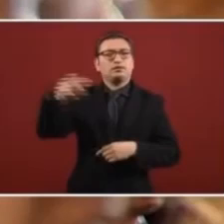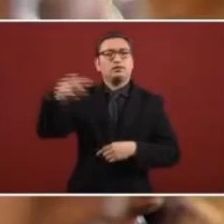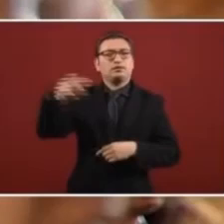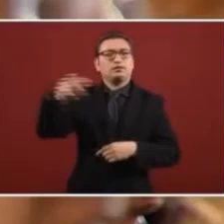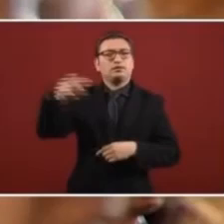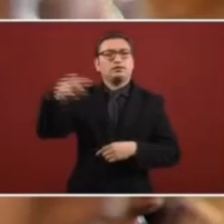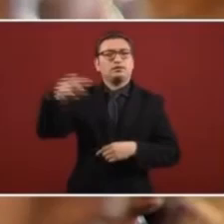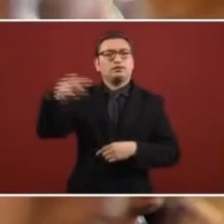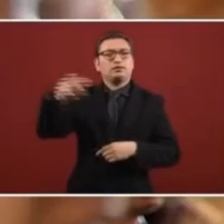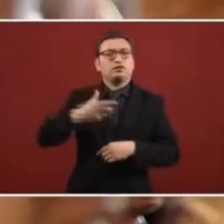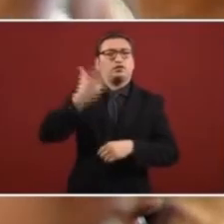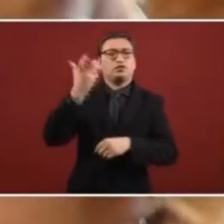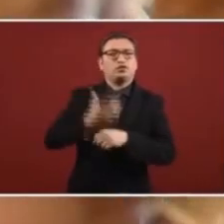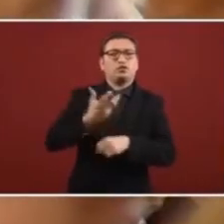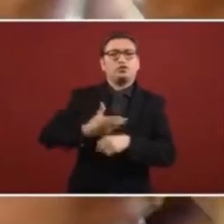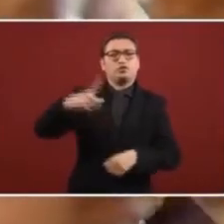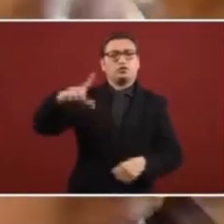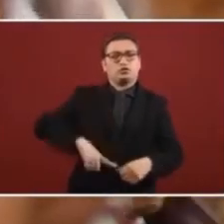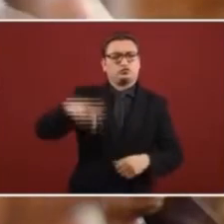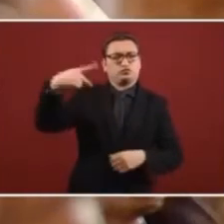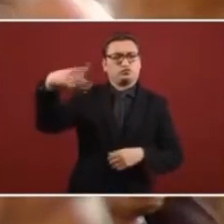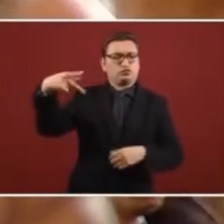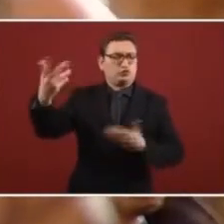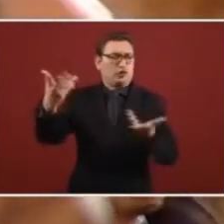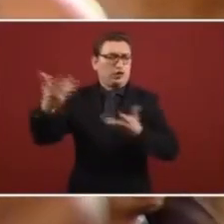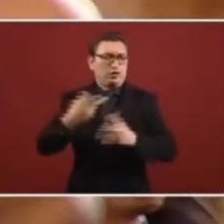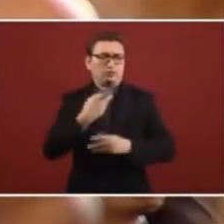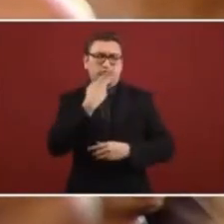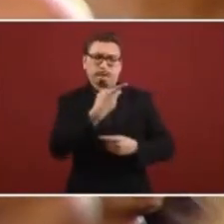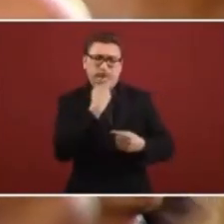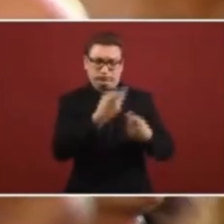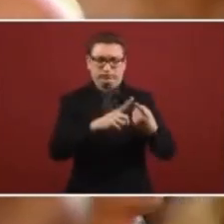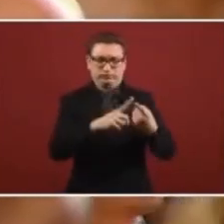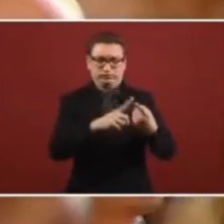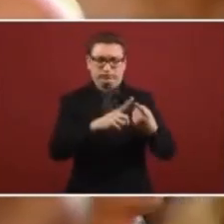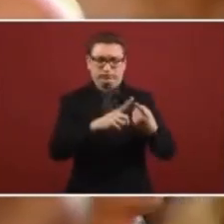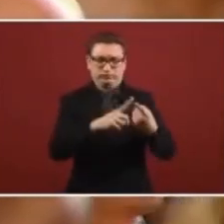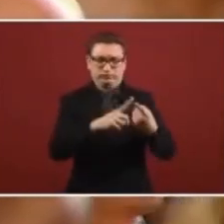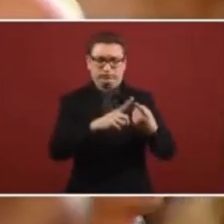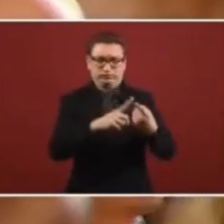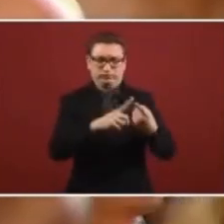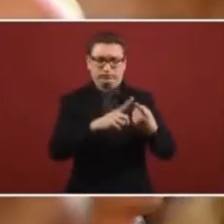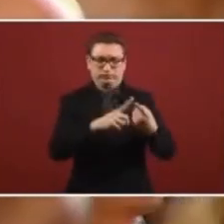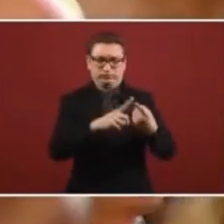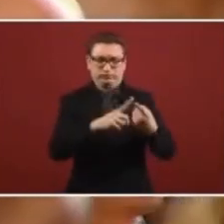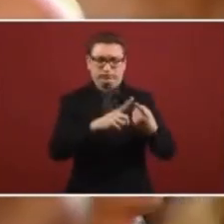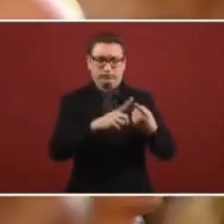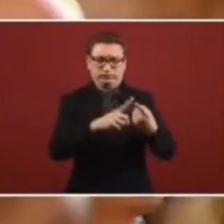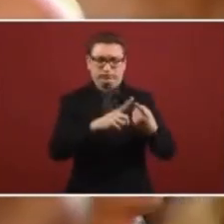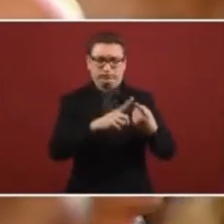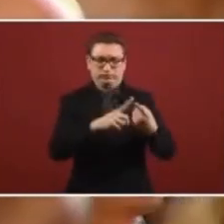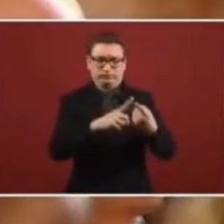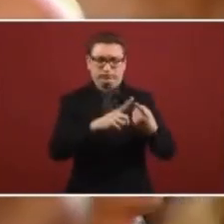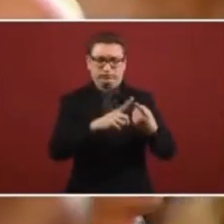the U.S. government. Unidos. Y ya por último también And also the last part she has